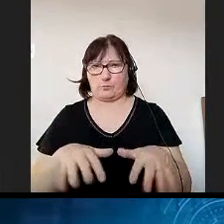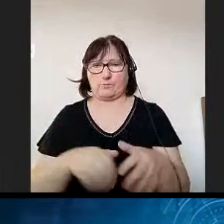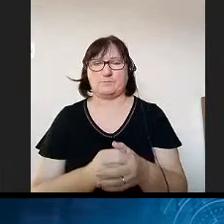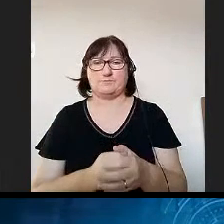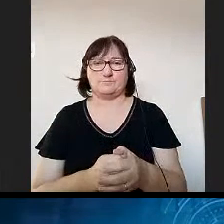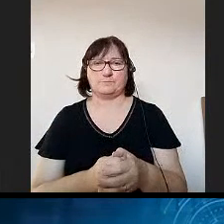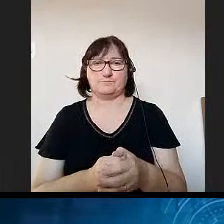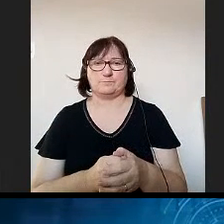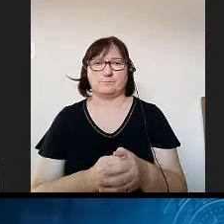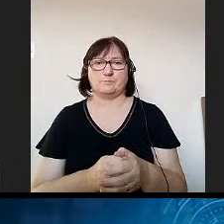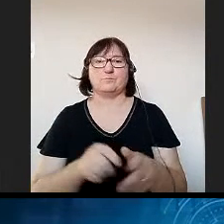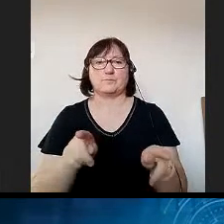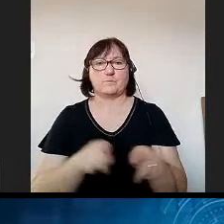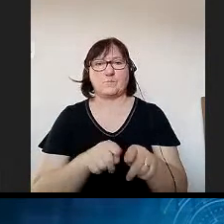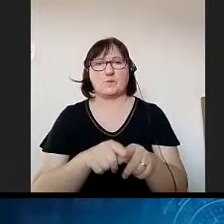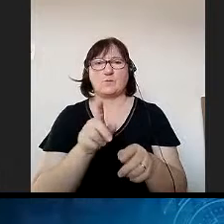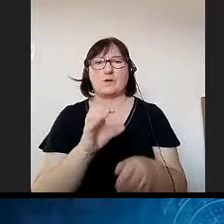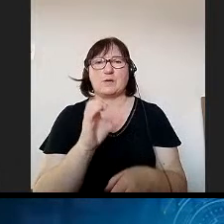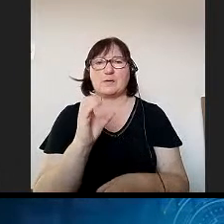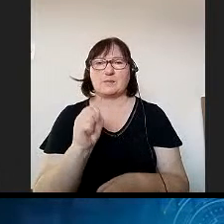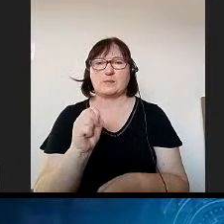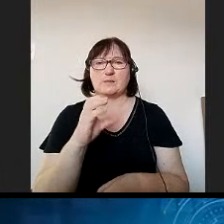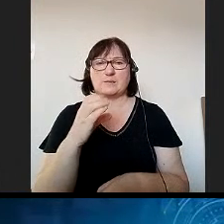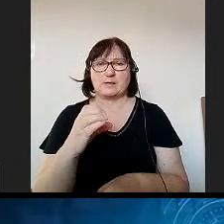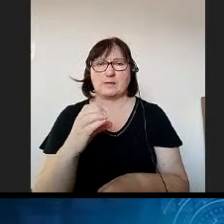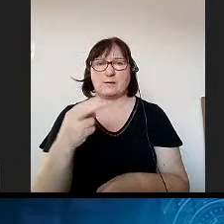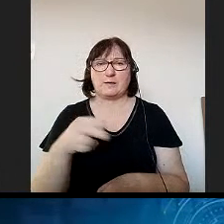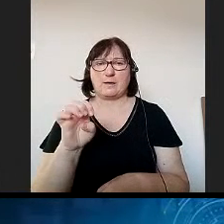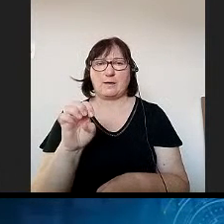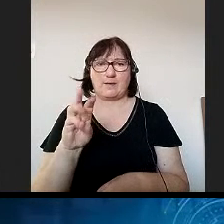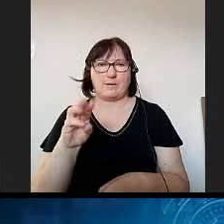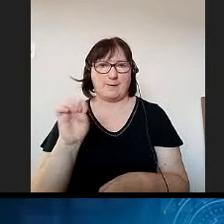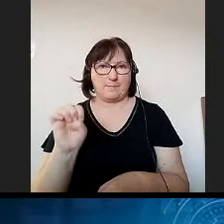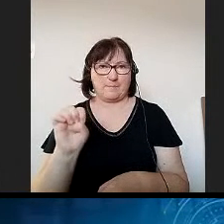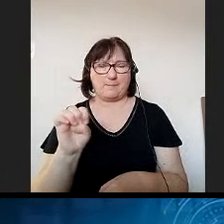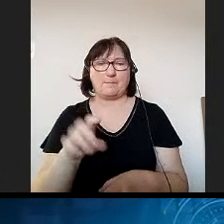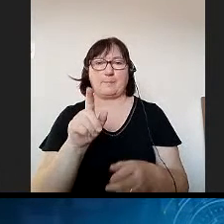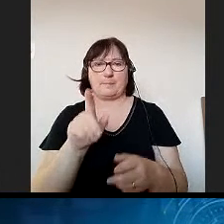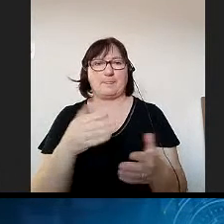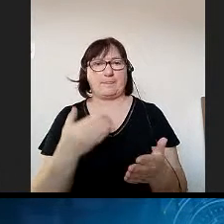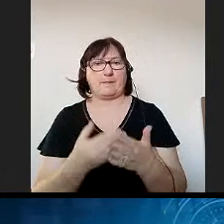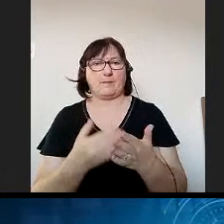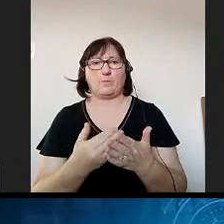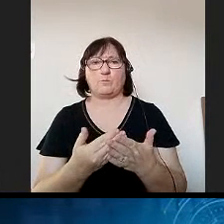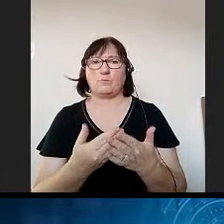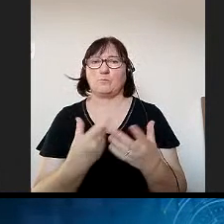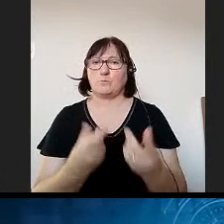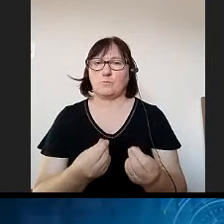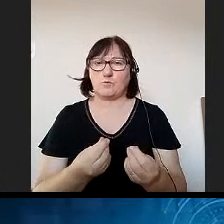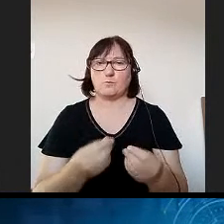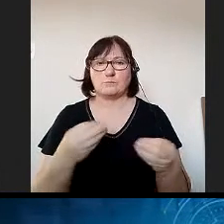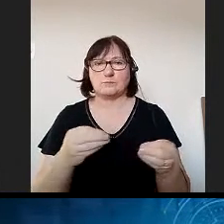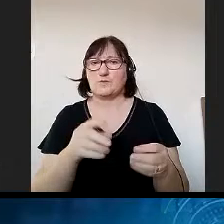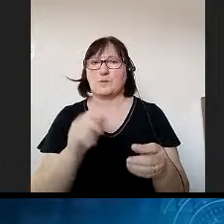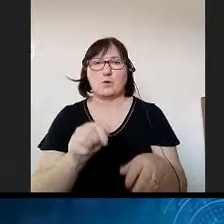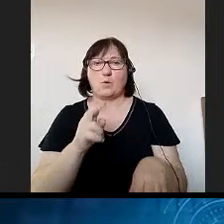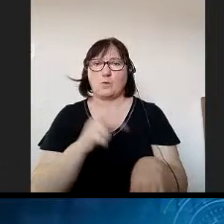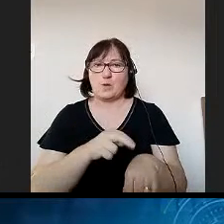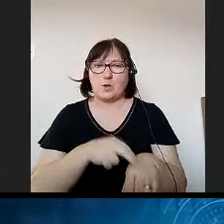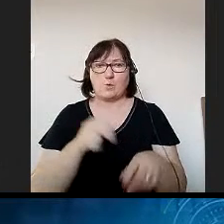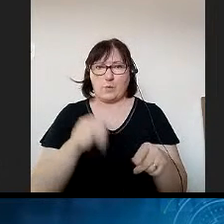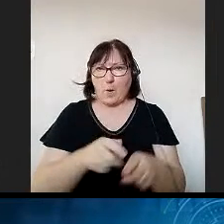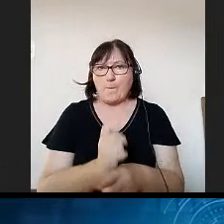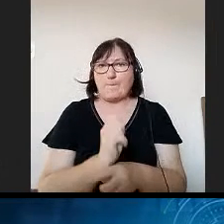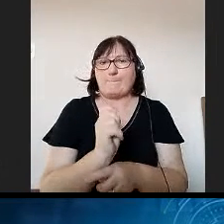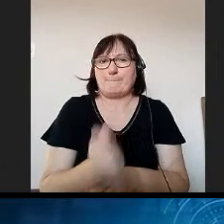scheme, you are allowed to do some transactions on import whereby you don't have to lay out cash immediately to account for the duties